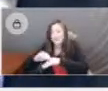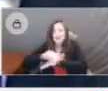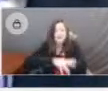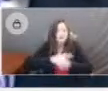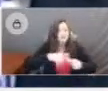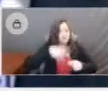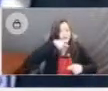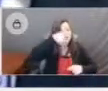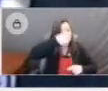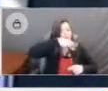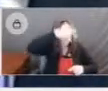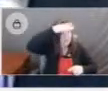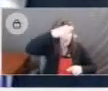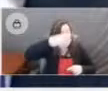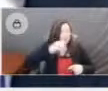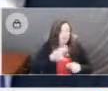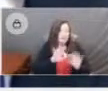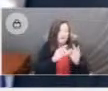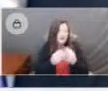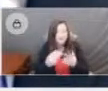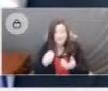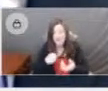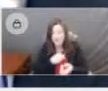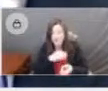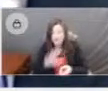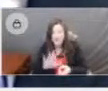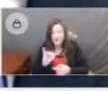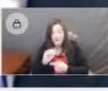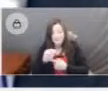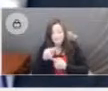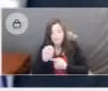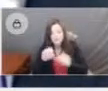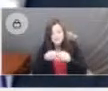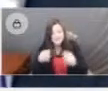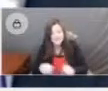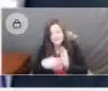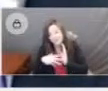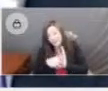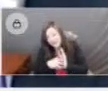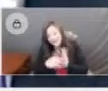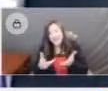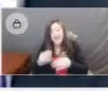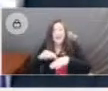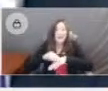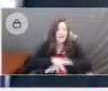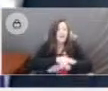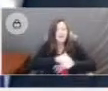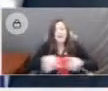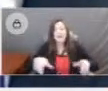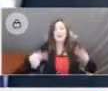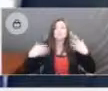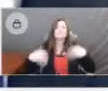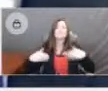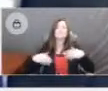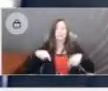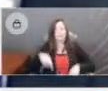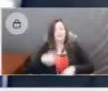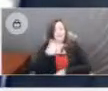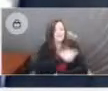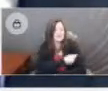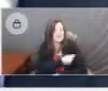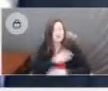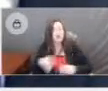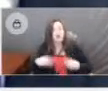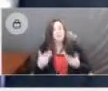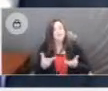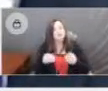their family member who may have a weakened immune system. So in so many ways, the vaccine offers an opportunity not only to protect us